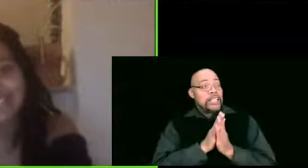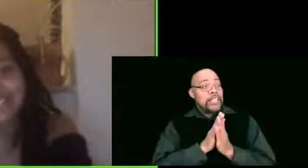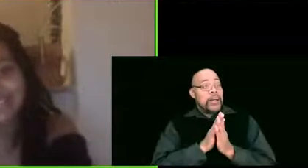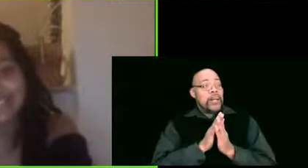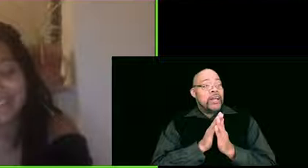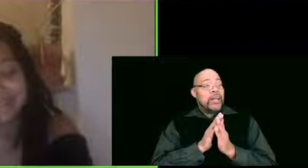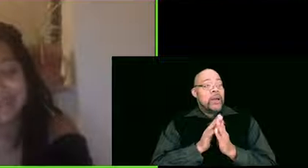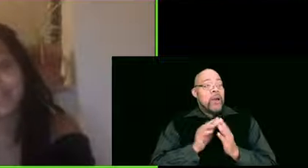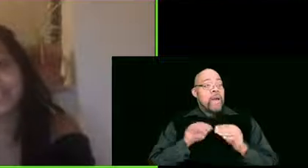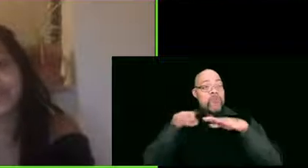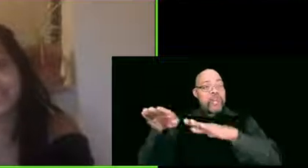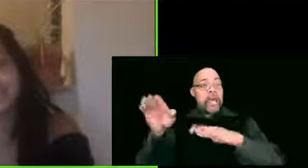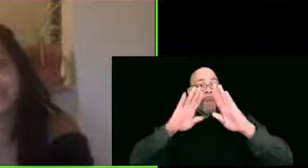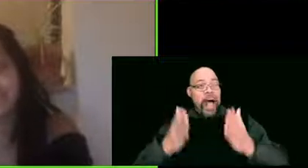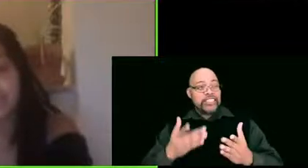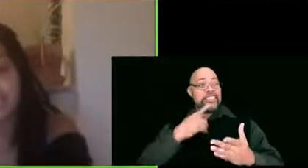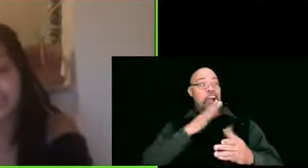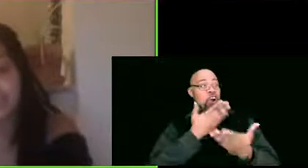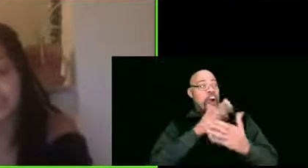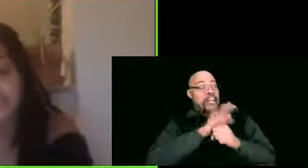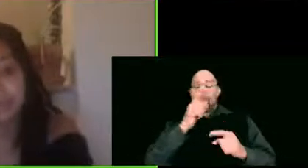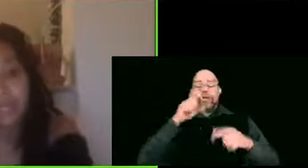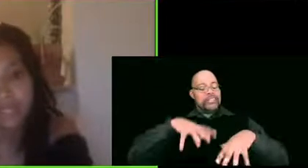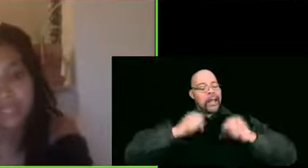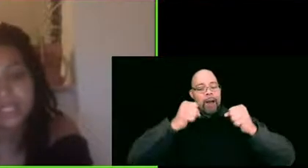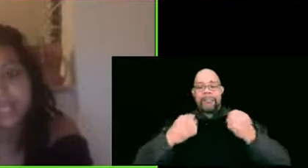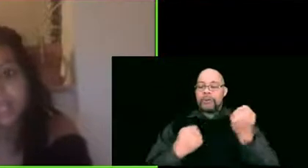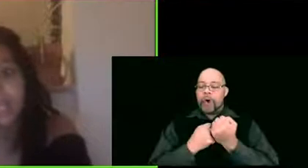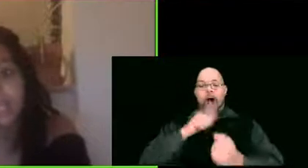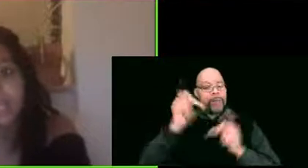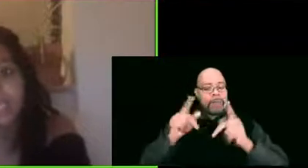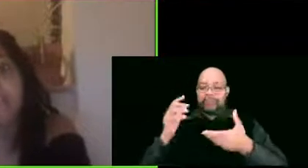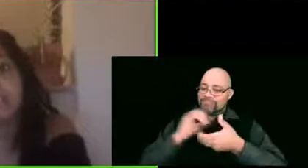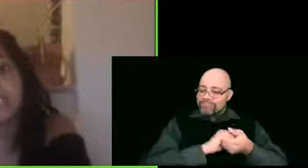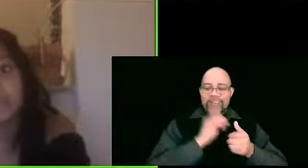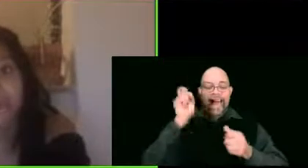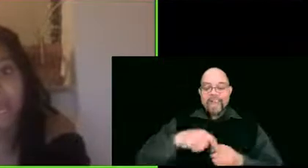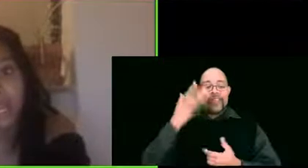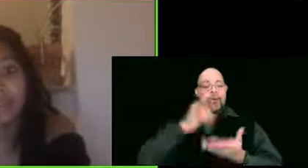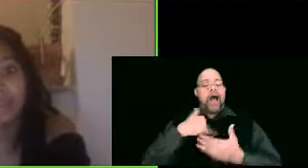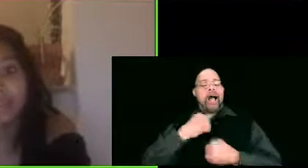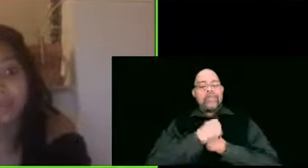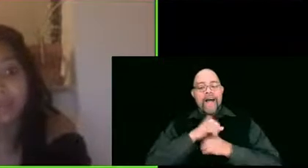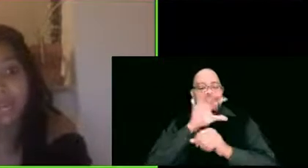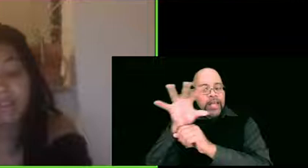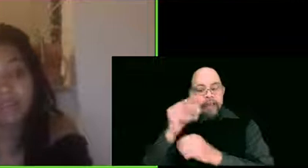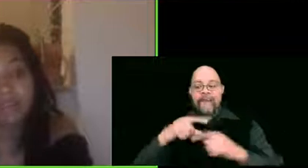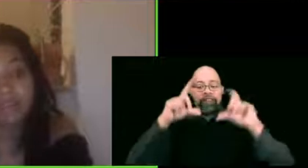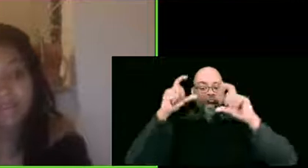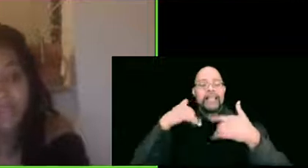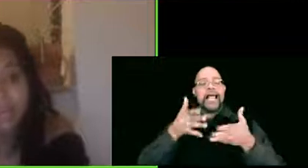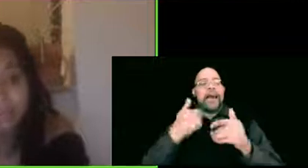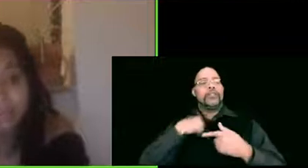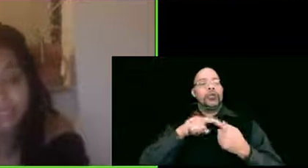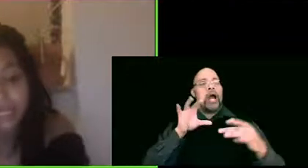marine biologists, would do it, but we don't. We need to gather the support of so many others. And that is part of the reason why I love film and why I love